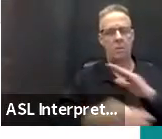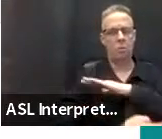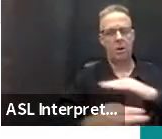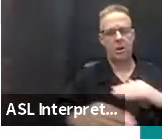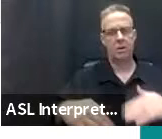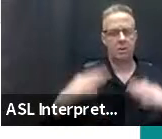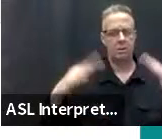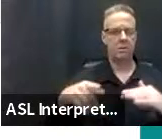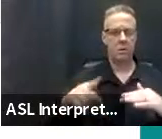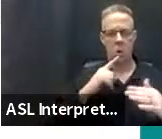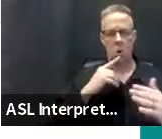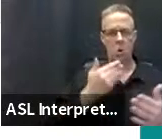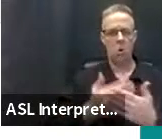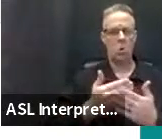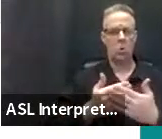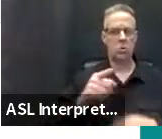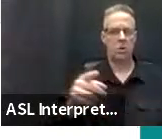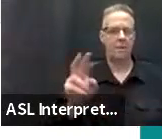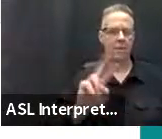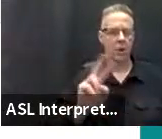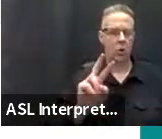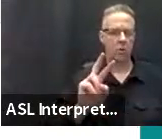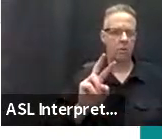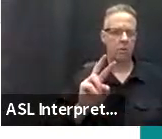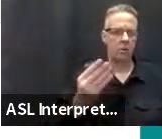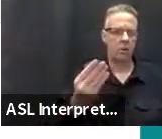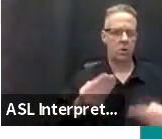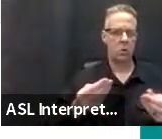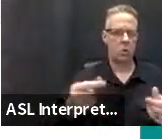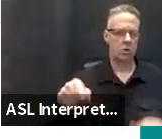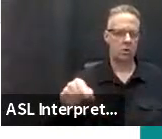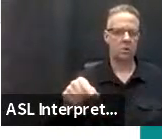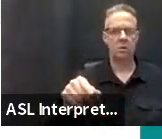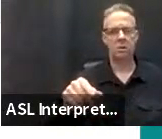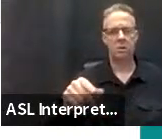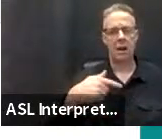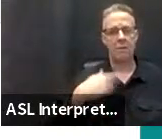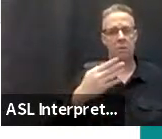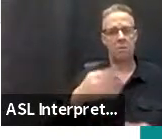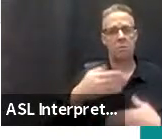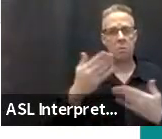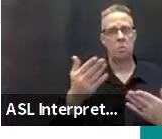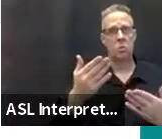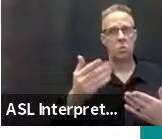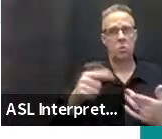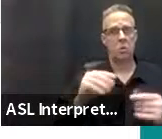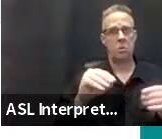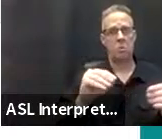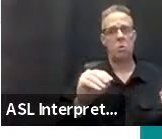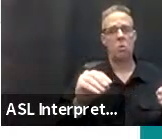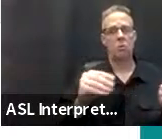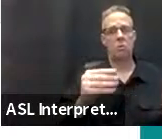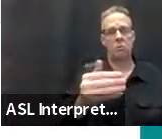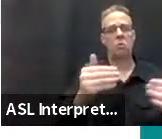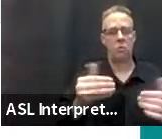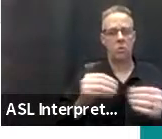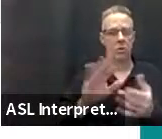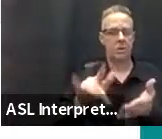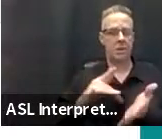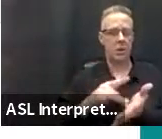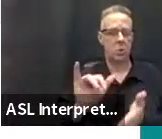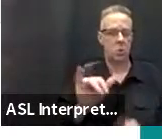close to the Vancouver shore. But there is a proposal to move that one a little closer to the center also.